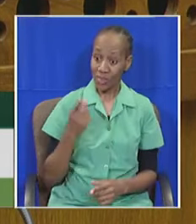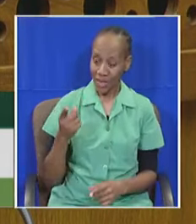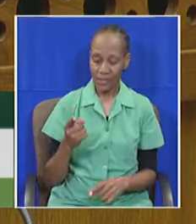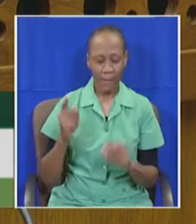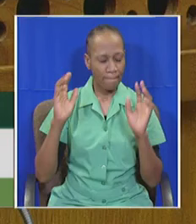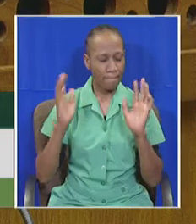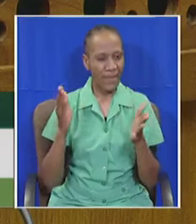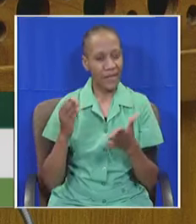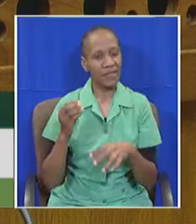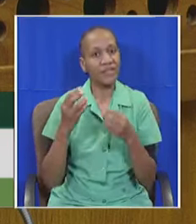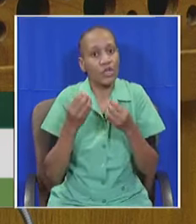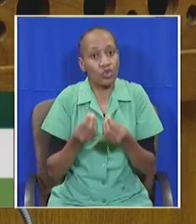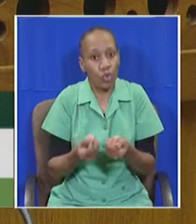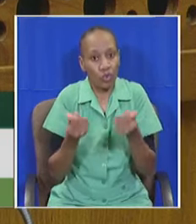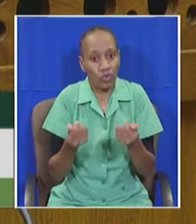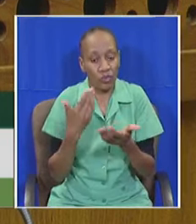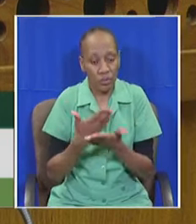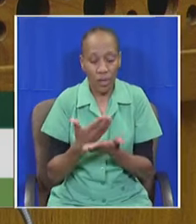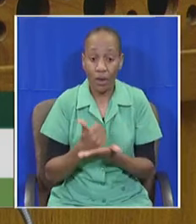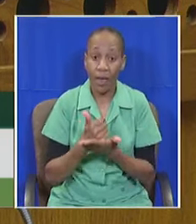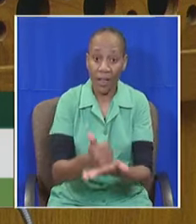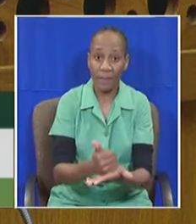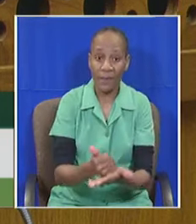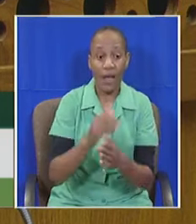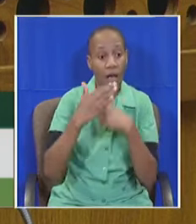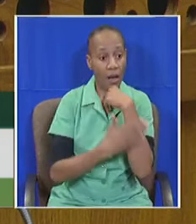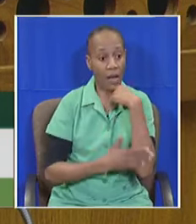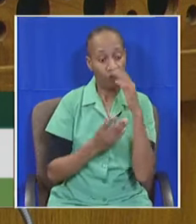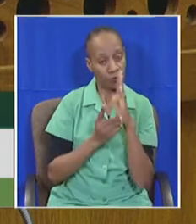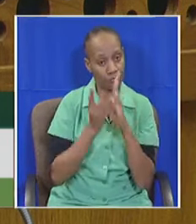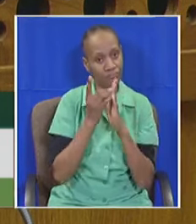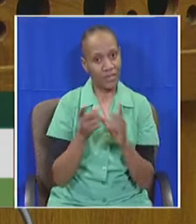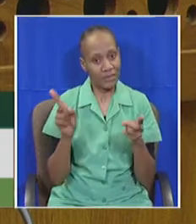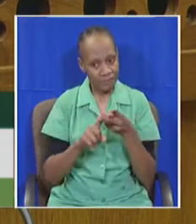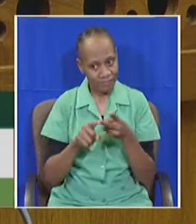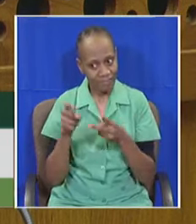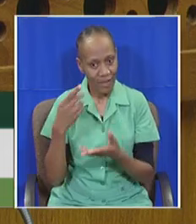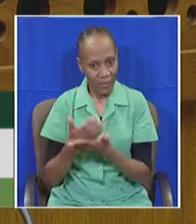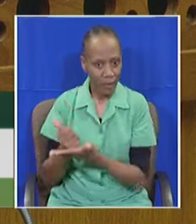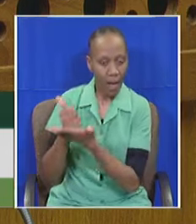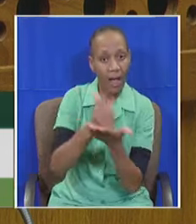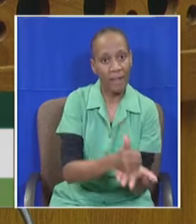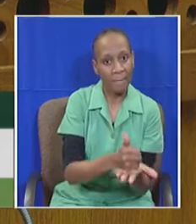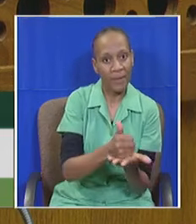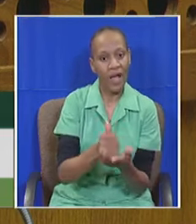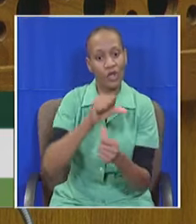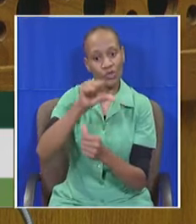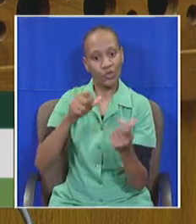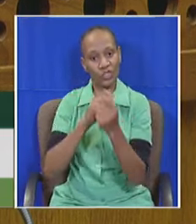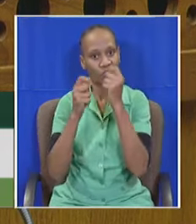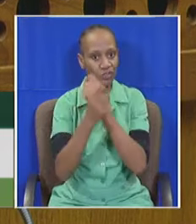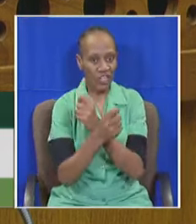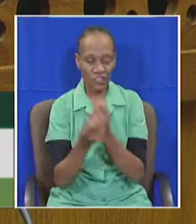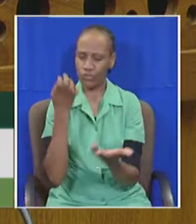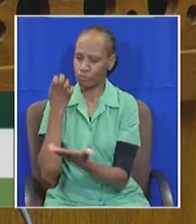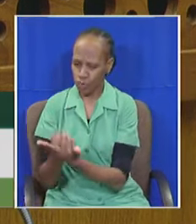the development of the country and act as key agents for social change and economic expansion